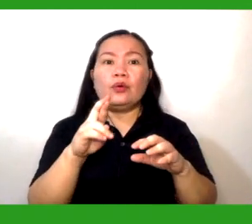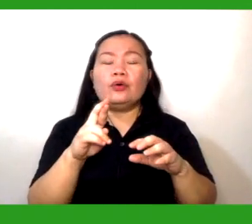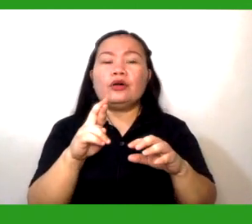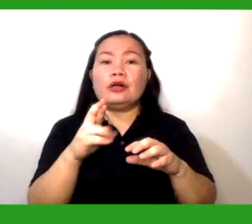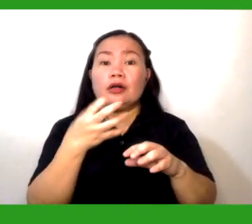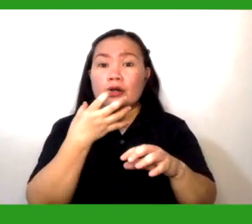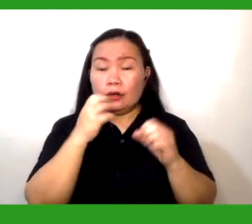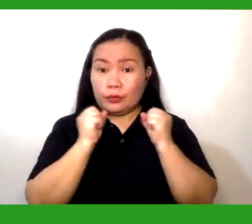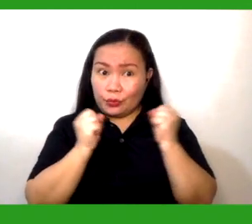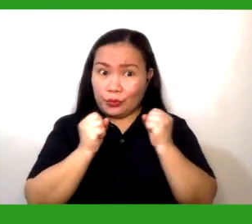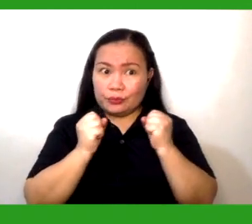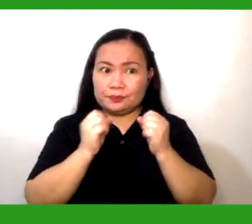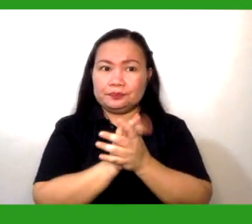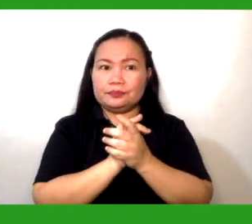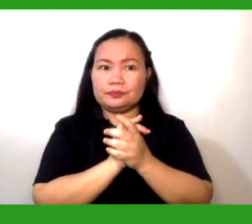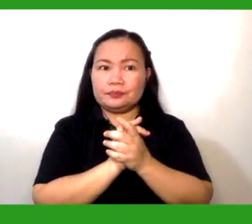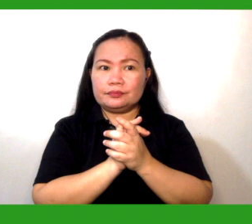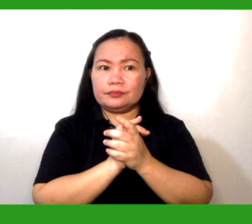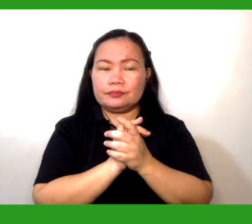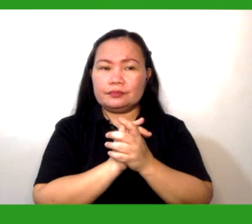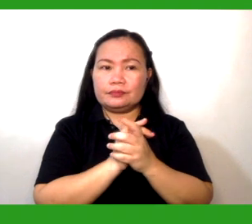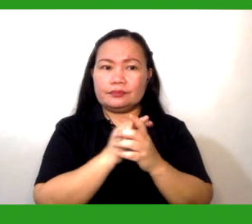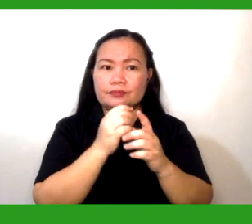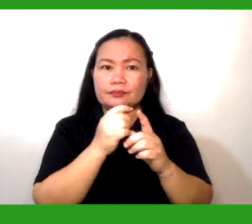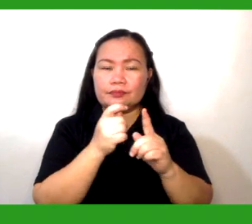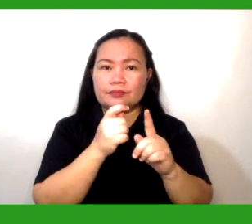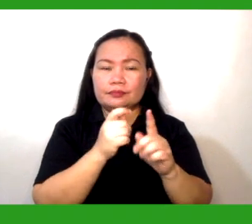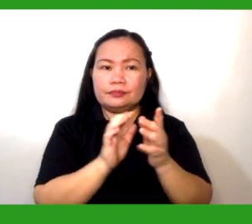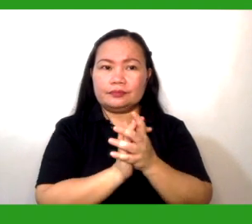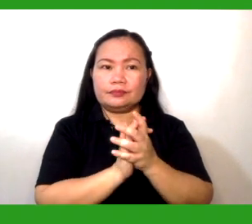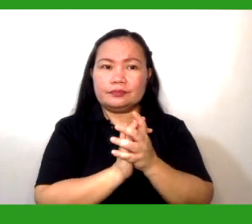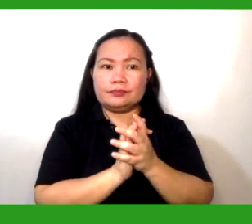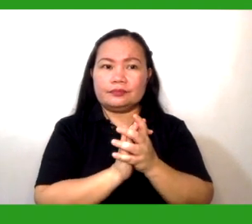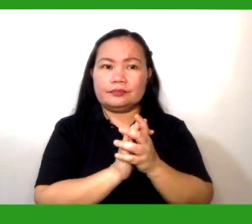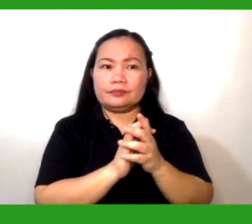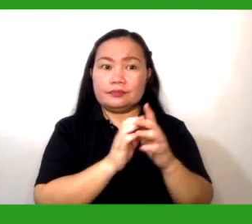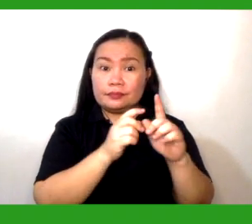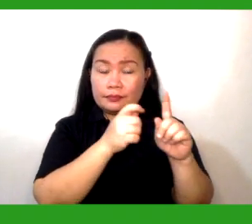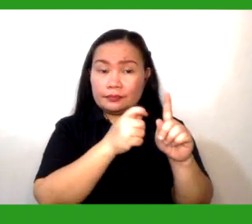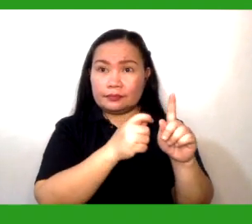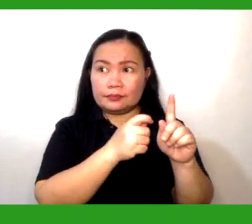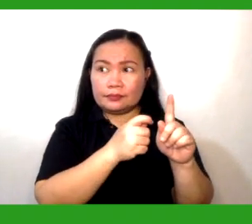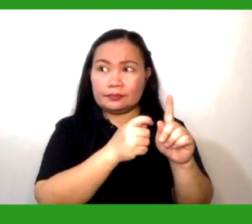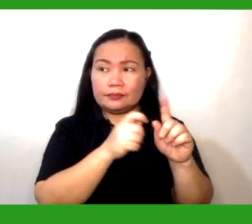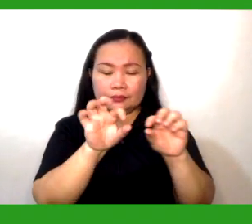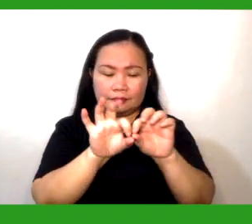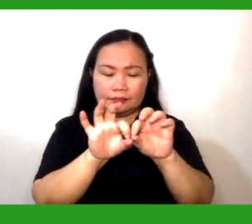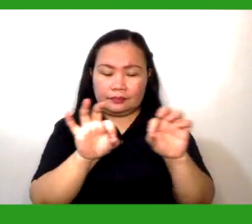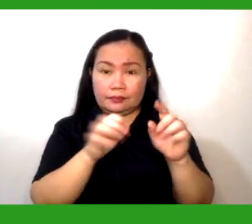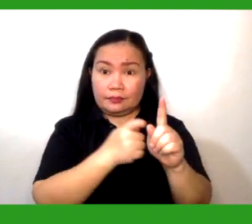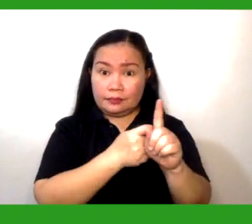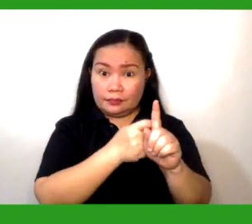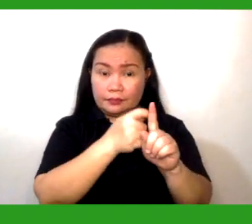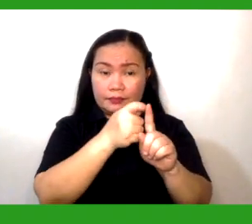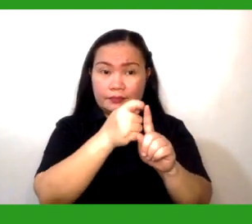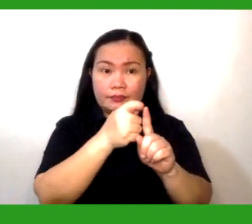Thermometer is the instrument used in measuring temperature. So, we are using thermometer in finding